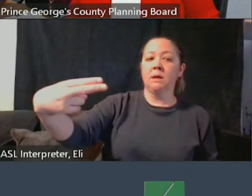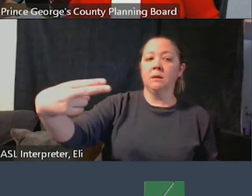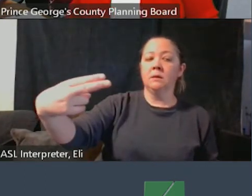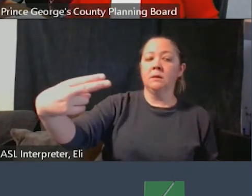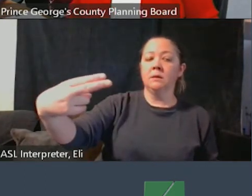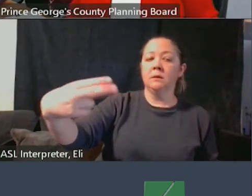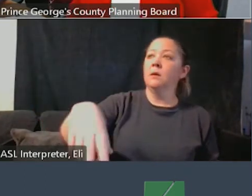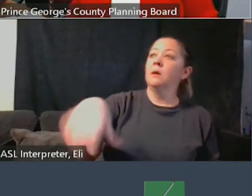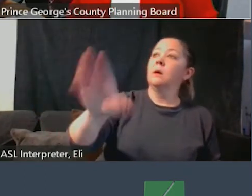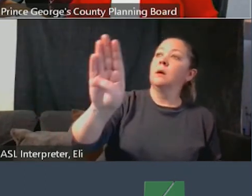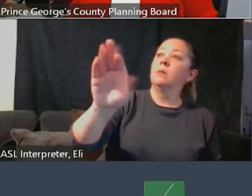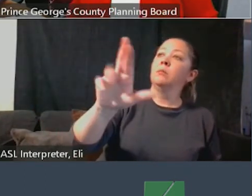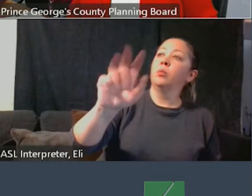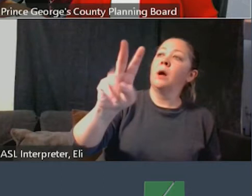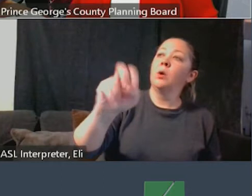Lamont Brown?